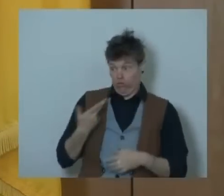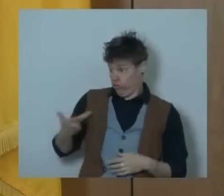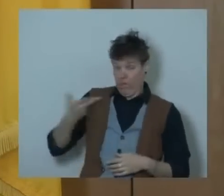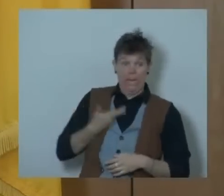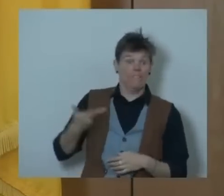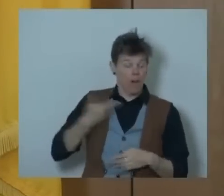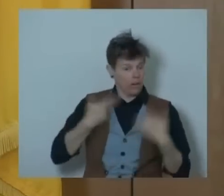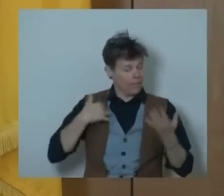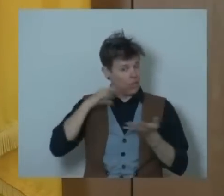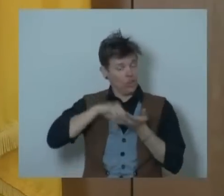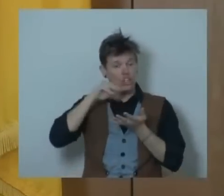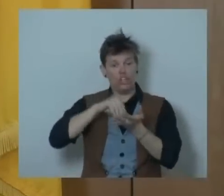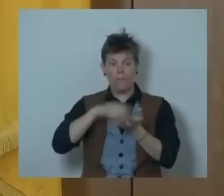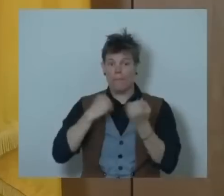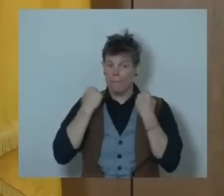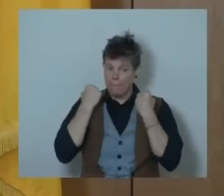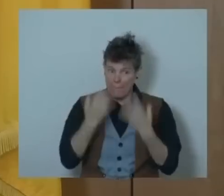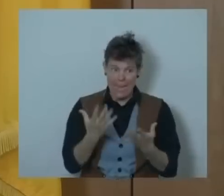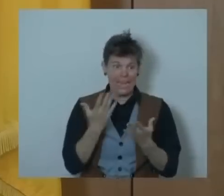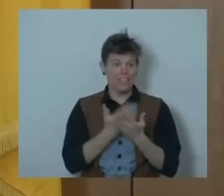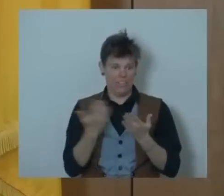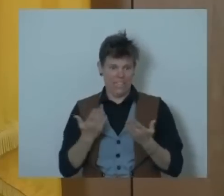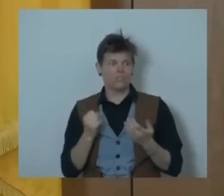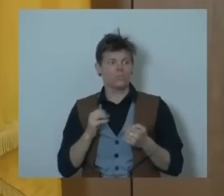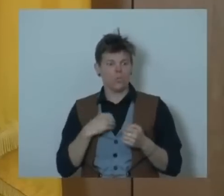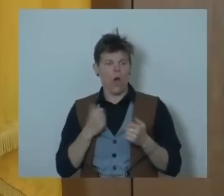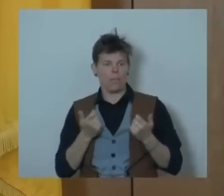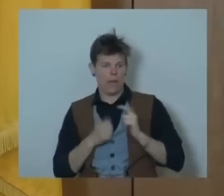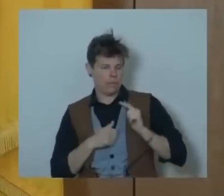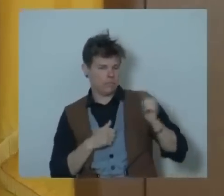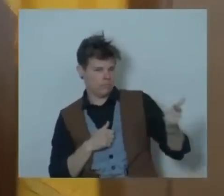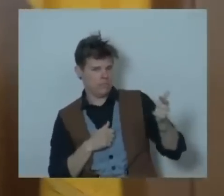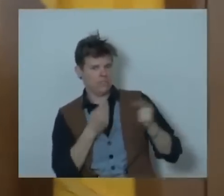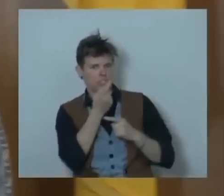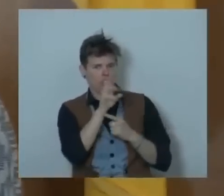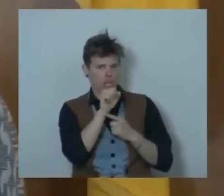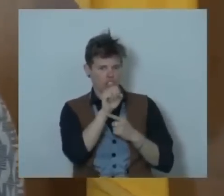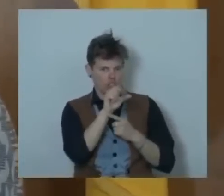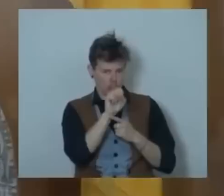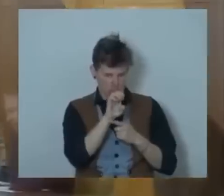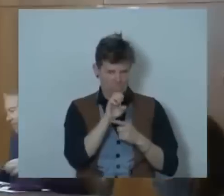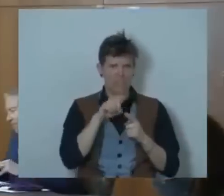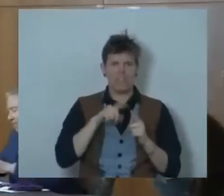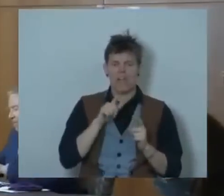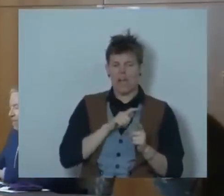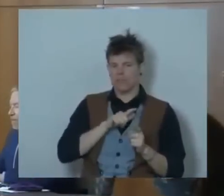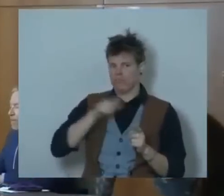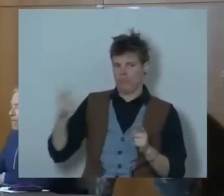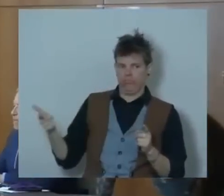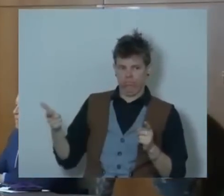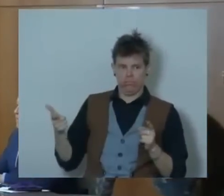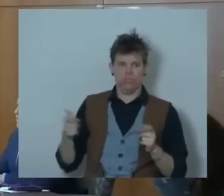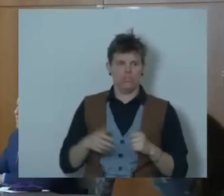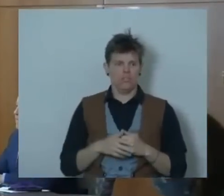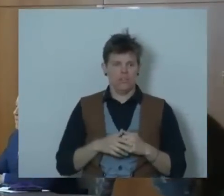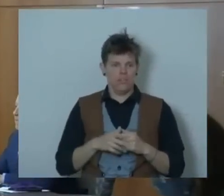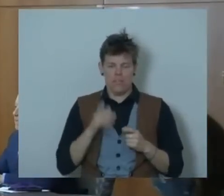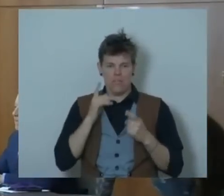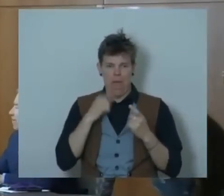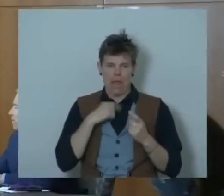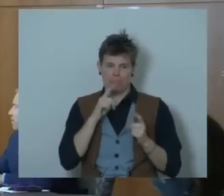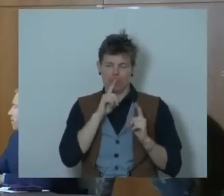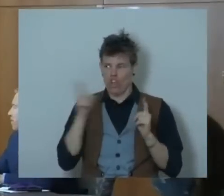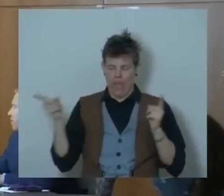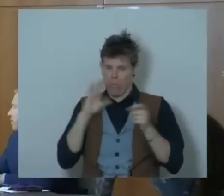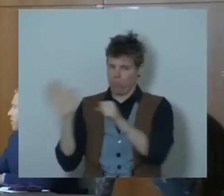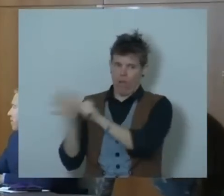start with Dr. Scrace, and then I'm going to go to Secretary Kunkel, and I doubt they will leave anything out, and I will try hard